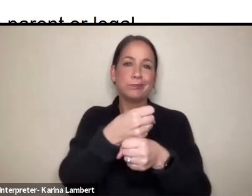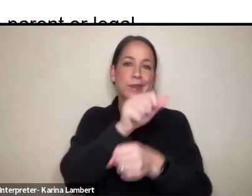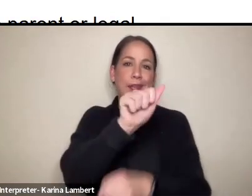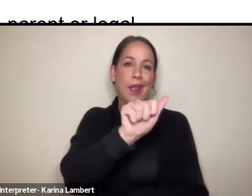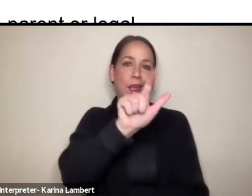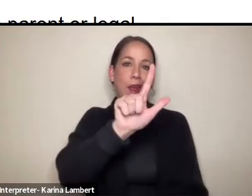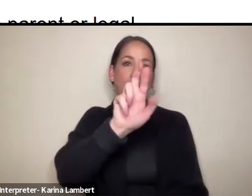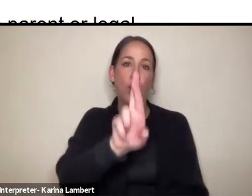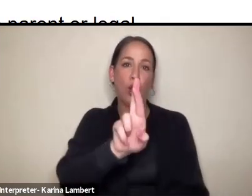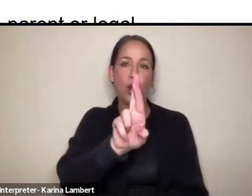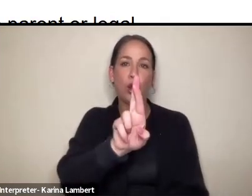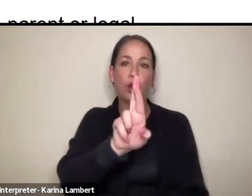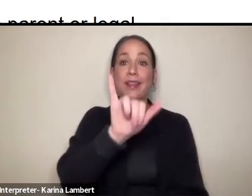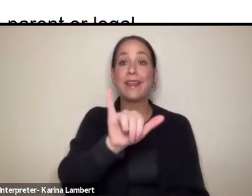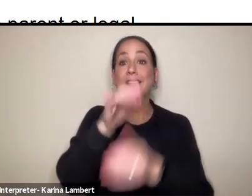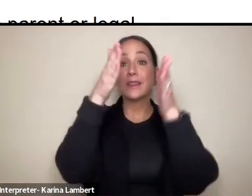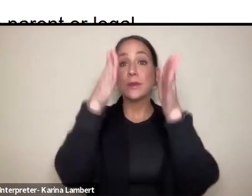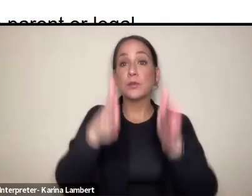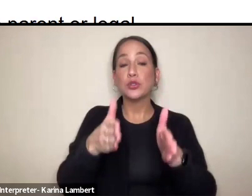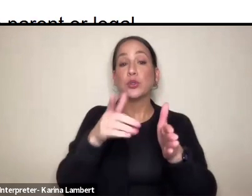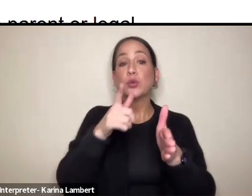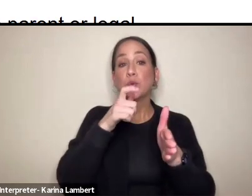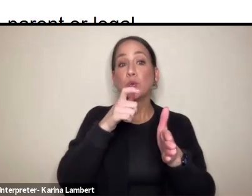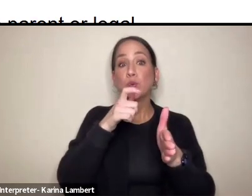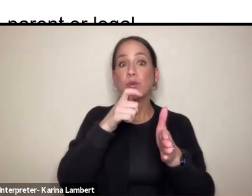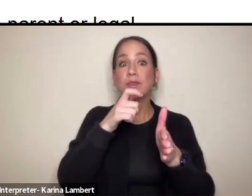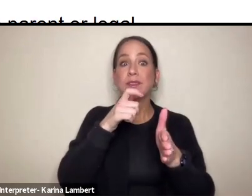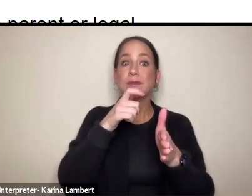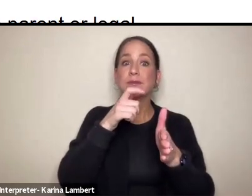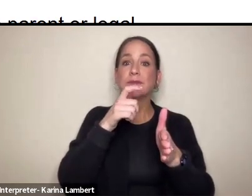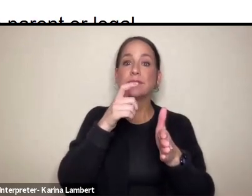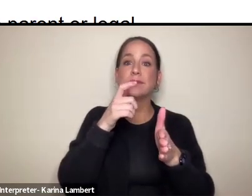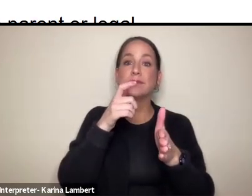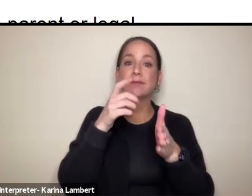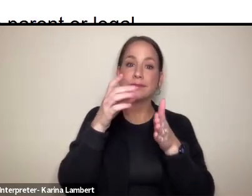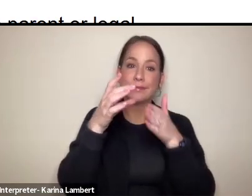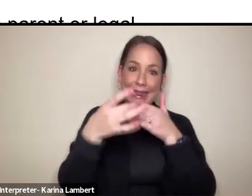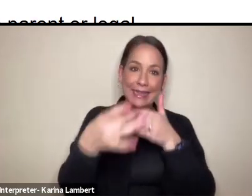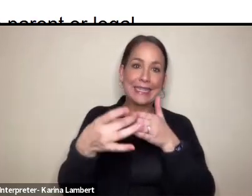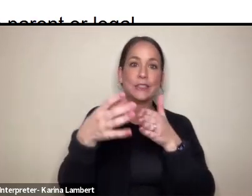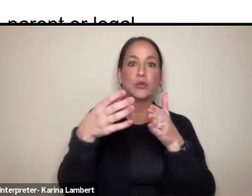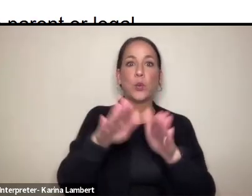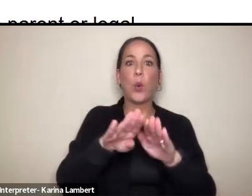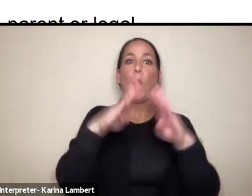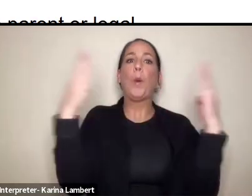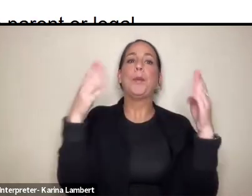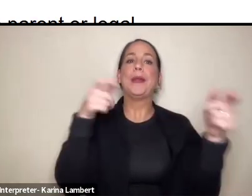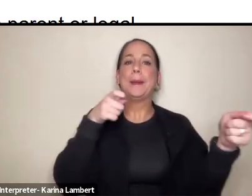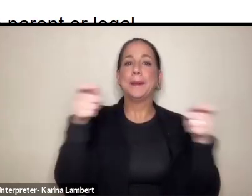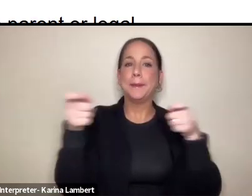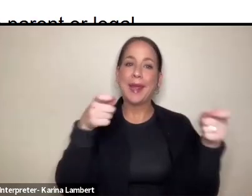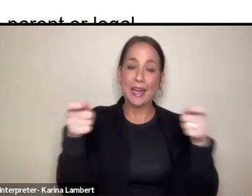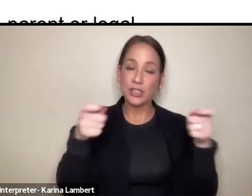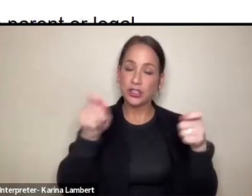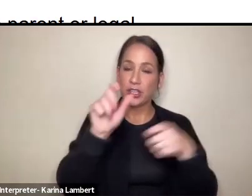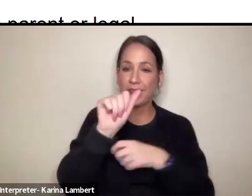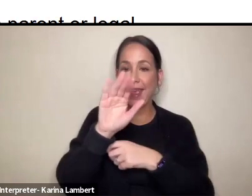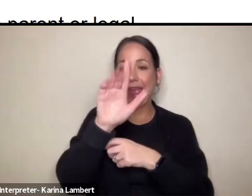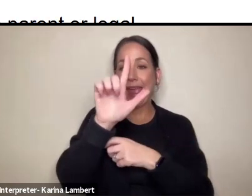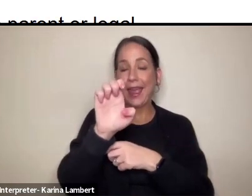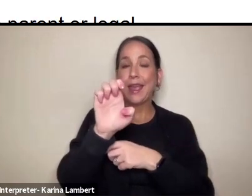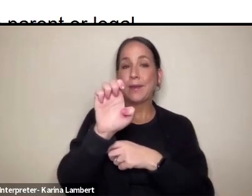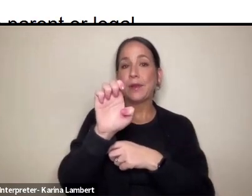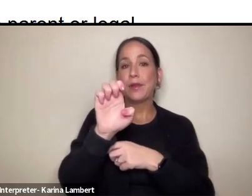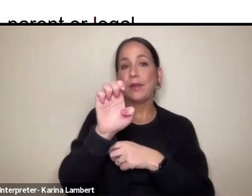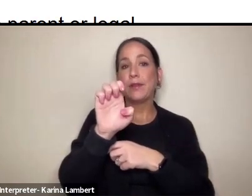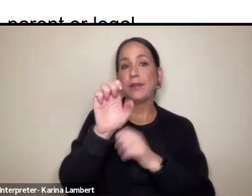just basically the person that has been appointed to help them open and manage their ABLE account. Usually this is